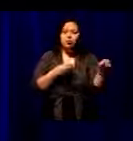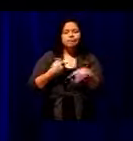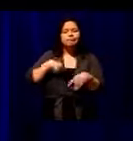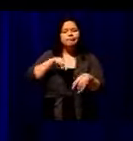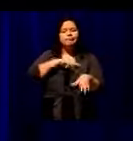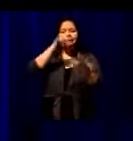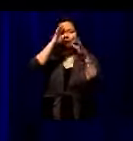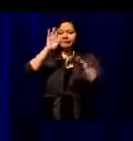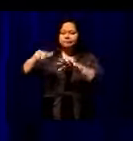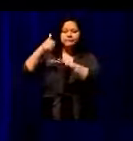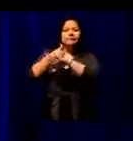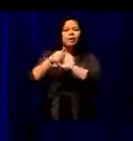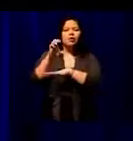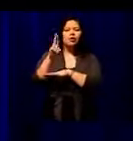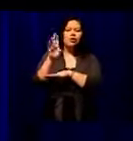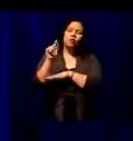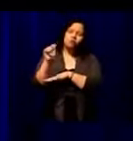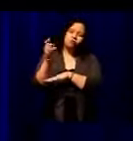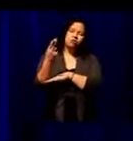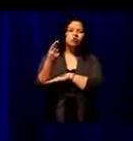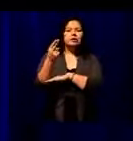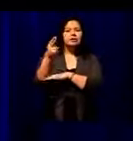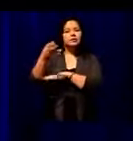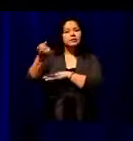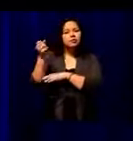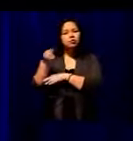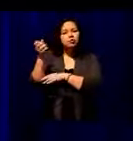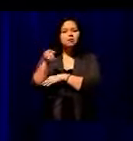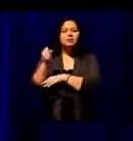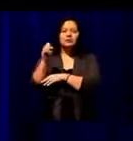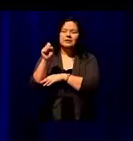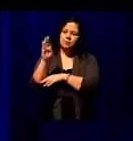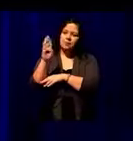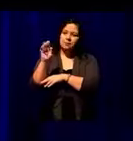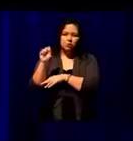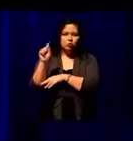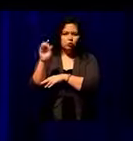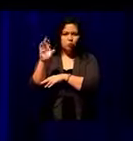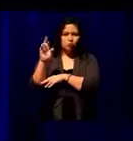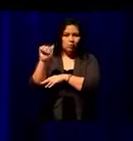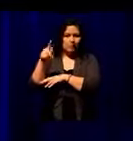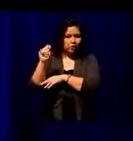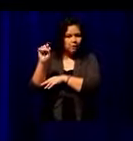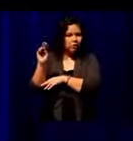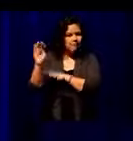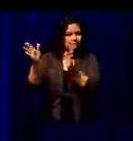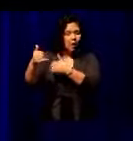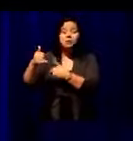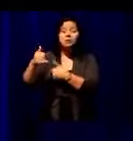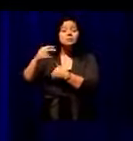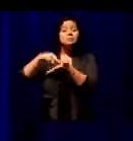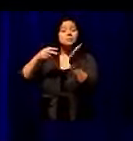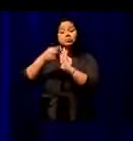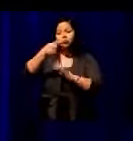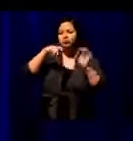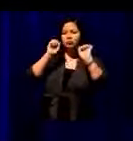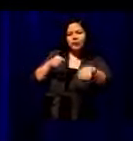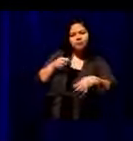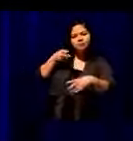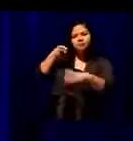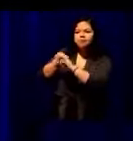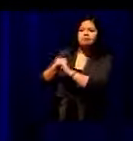created the Cultch subscription boxes. This is a new way for you to subscribe and help support the Cultch this